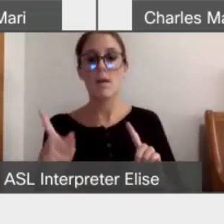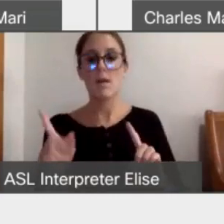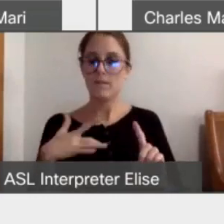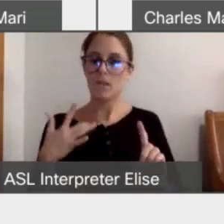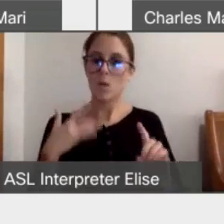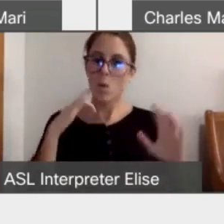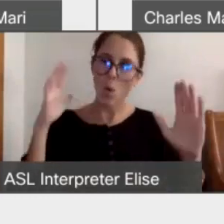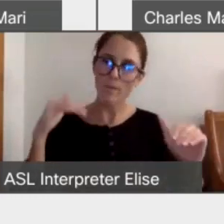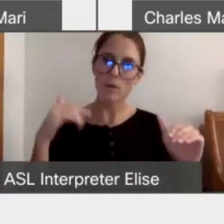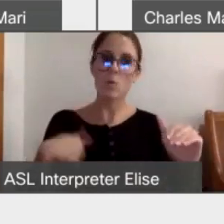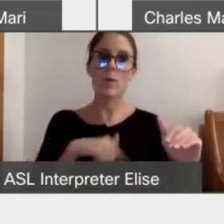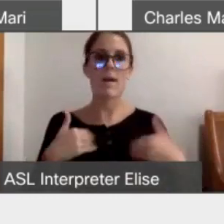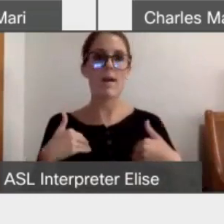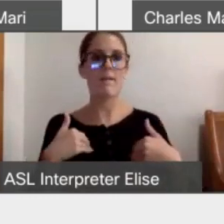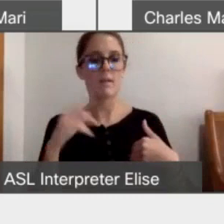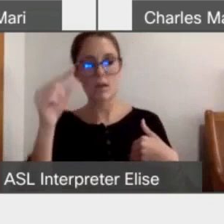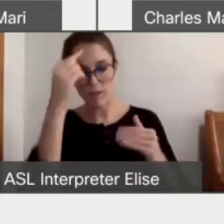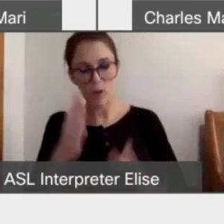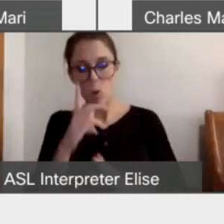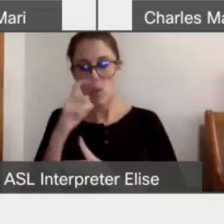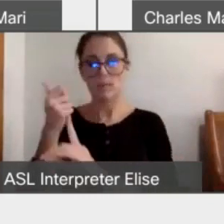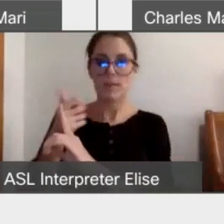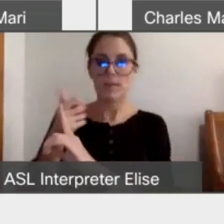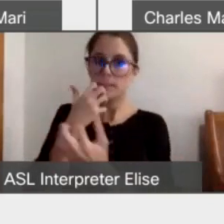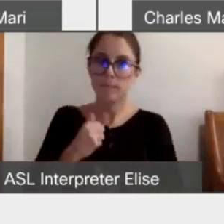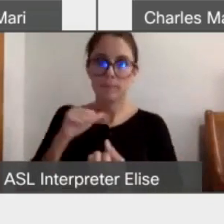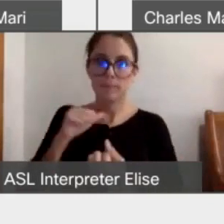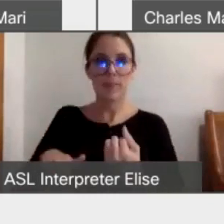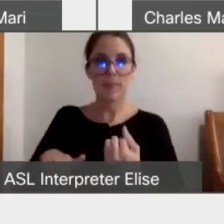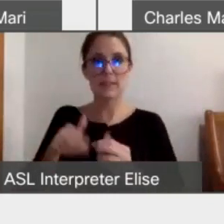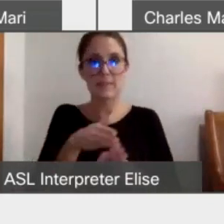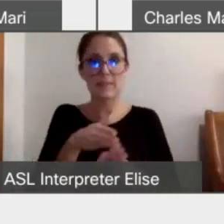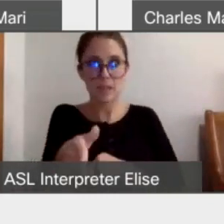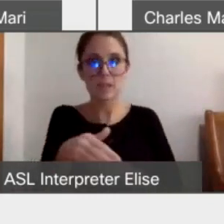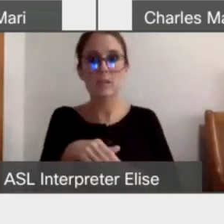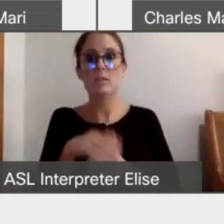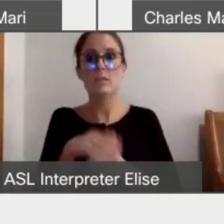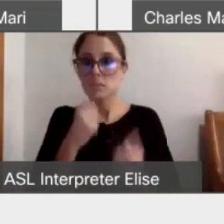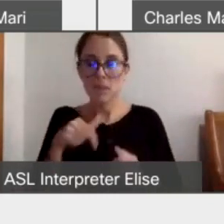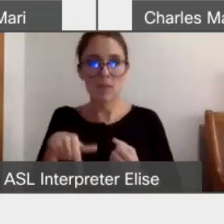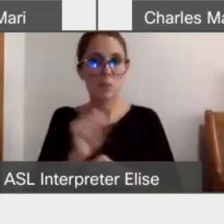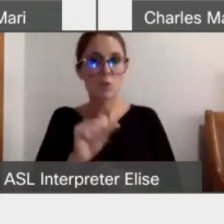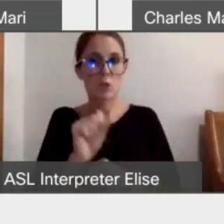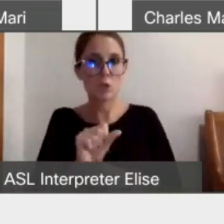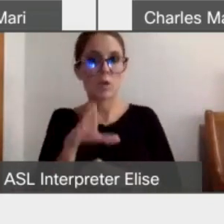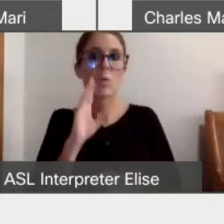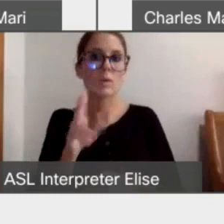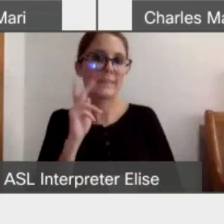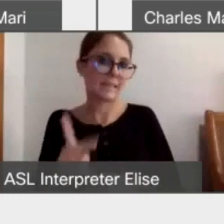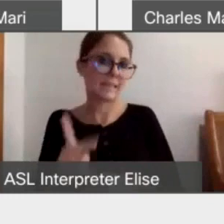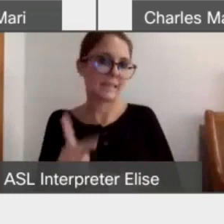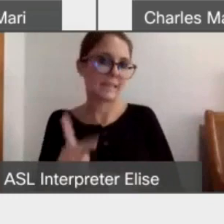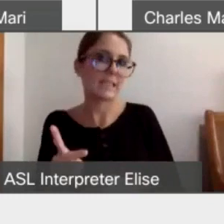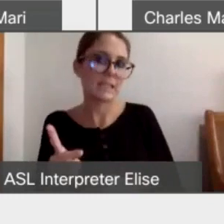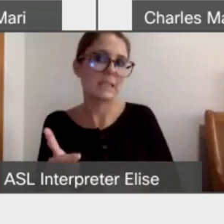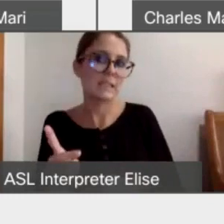we have, a governor who values this field and values this work, that we will see, we